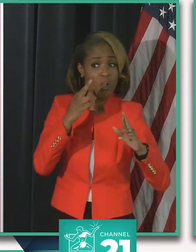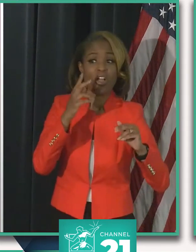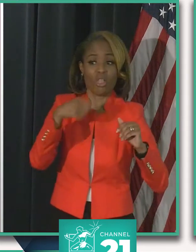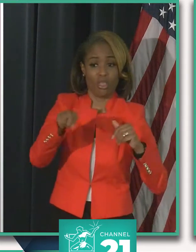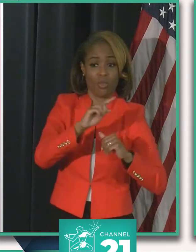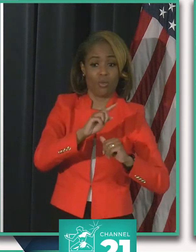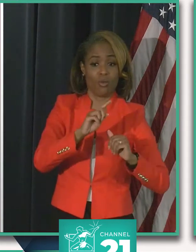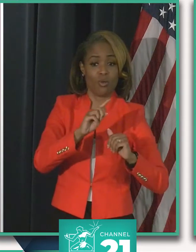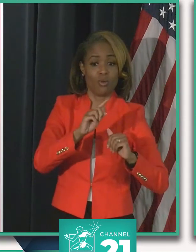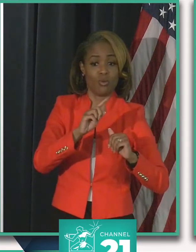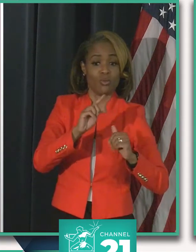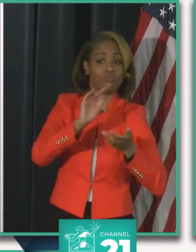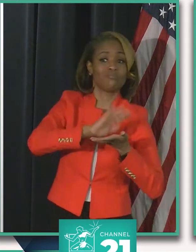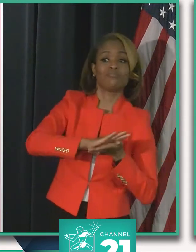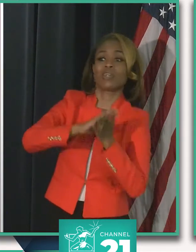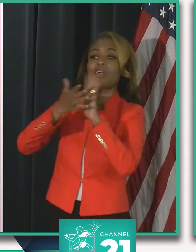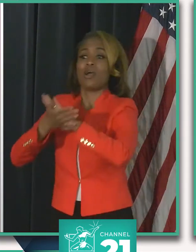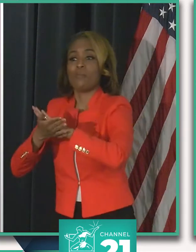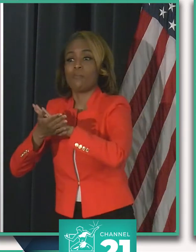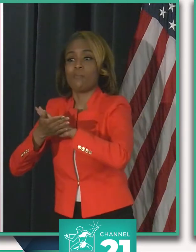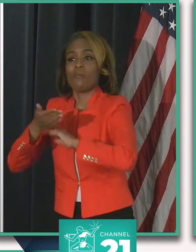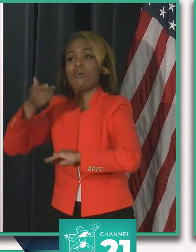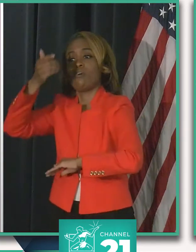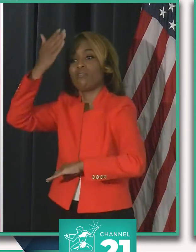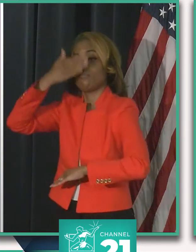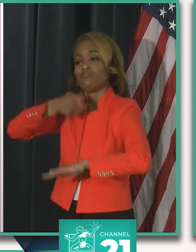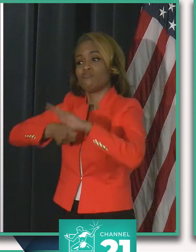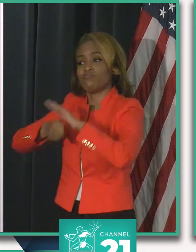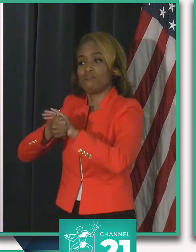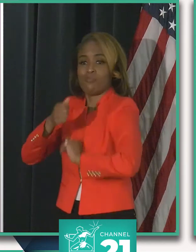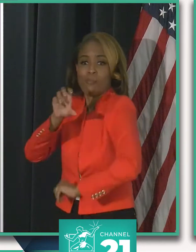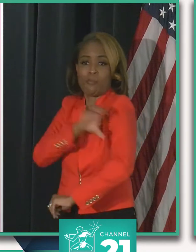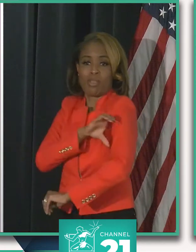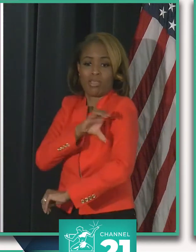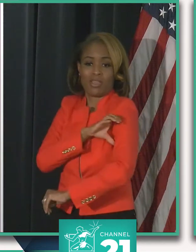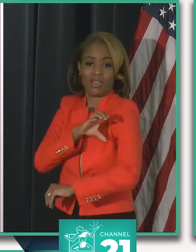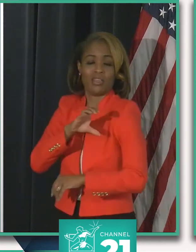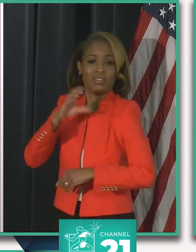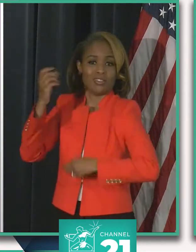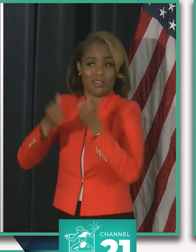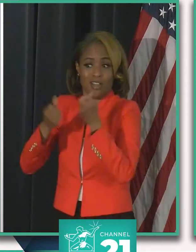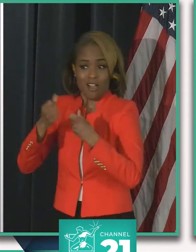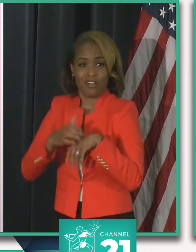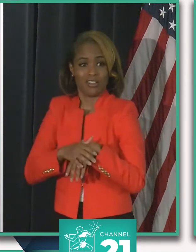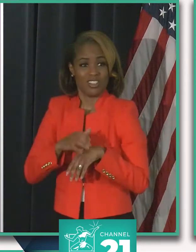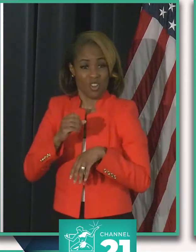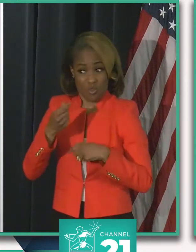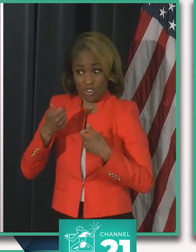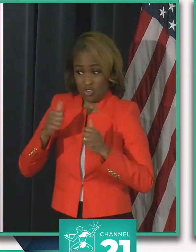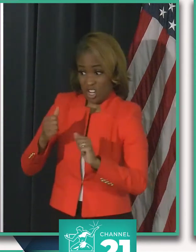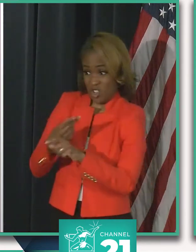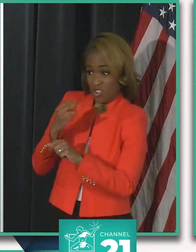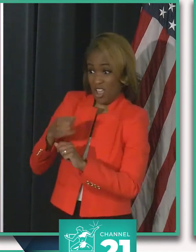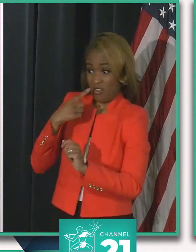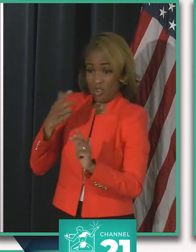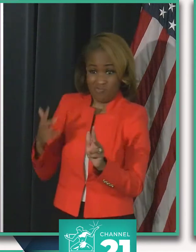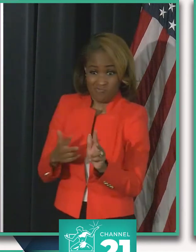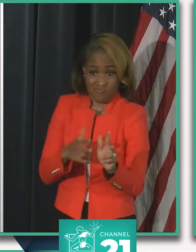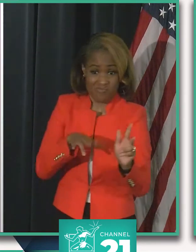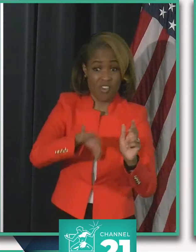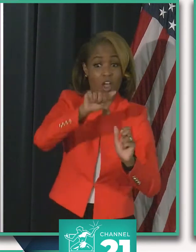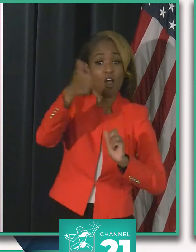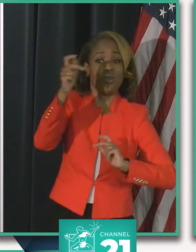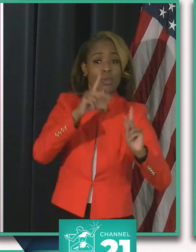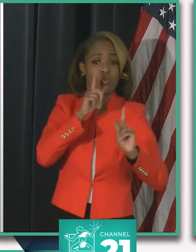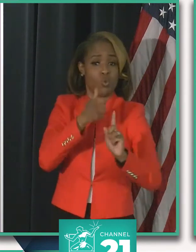cars into undercover police cars. That's my commitment. And we're going to use those undercover police cars to go after more people that are driving